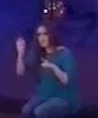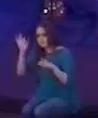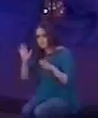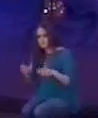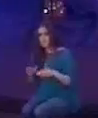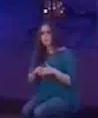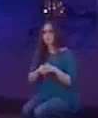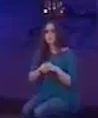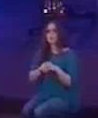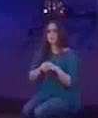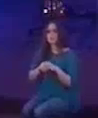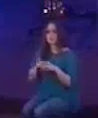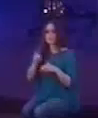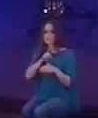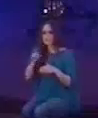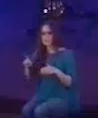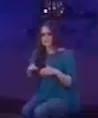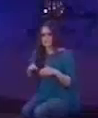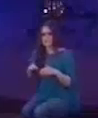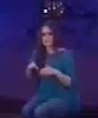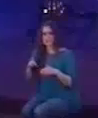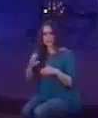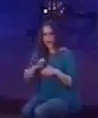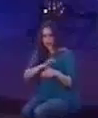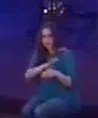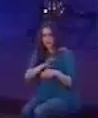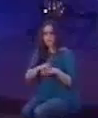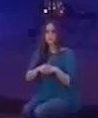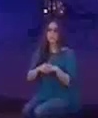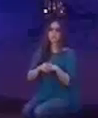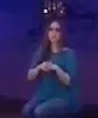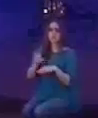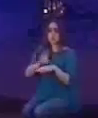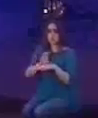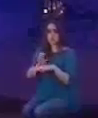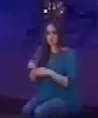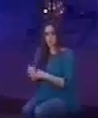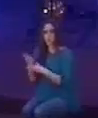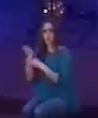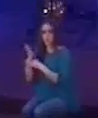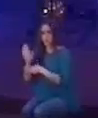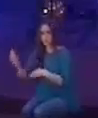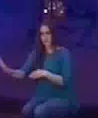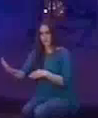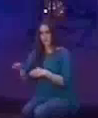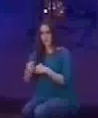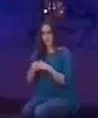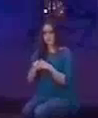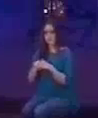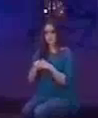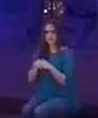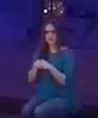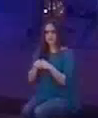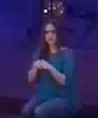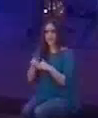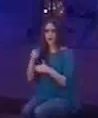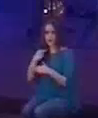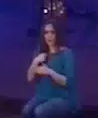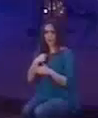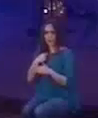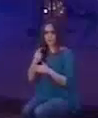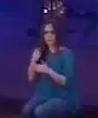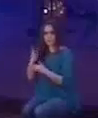and leadership there, and the church was growing there, and they added staff, and I was one of those individuals.